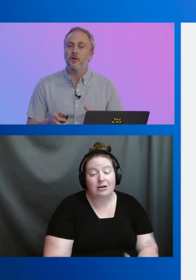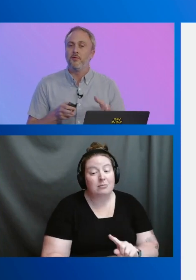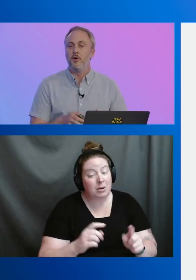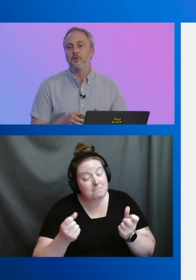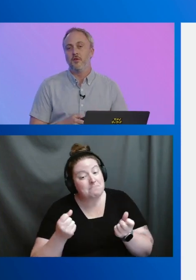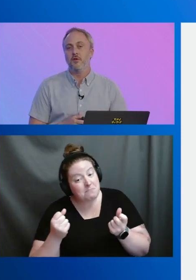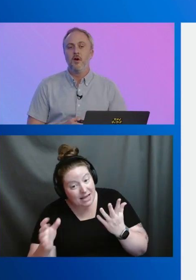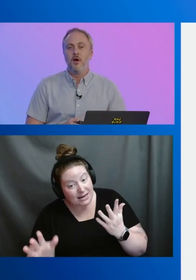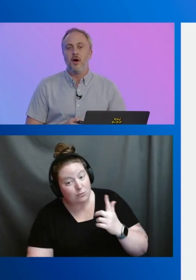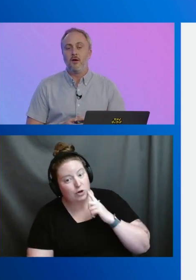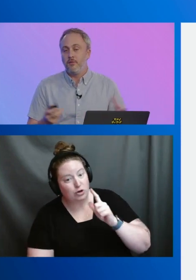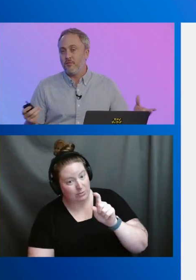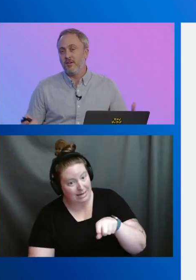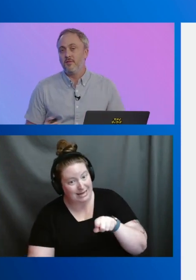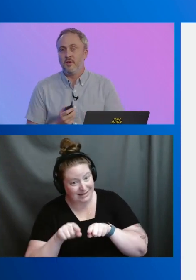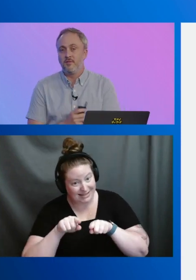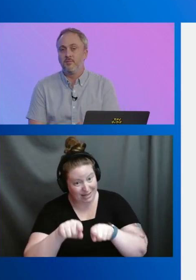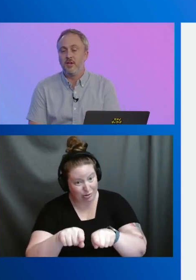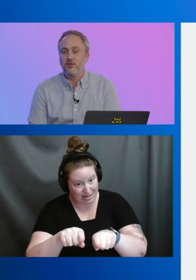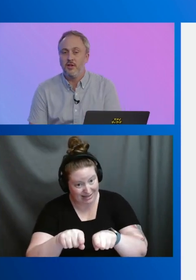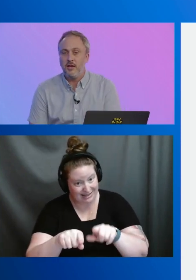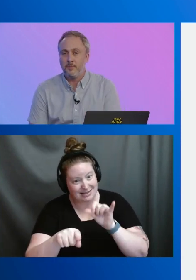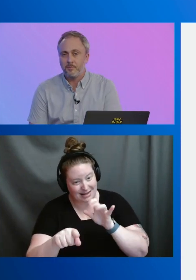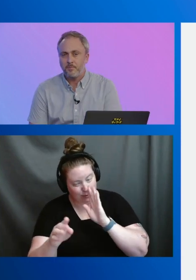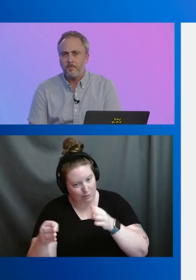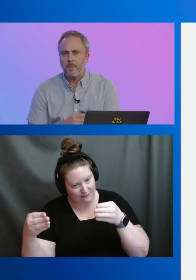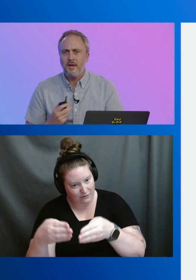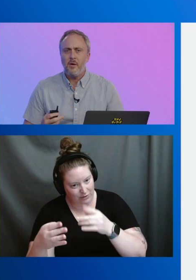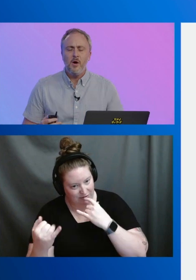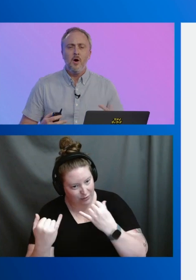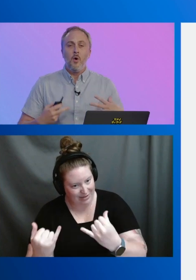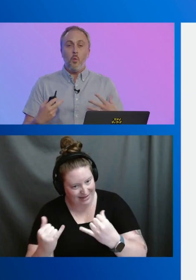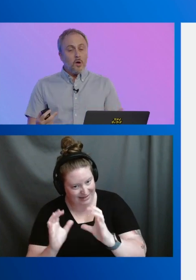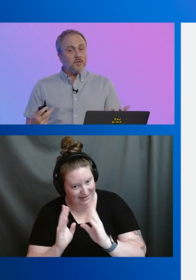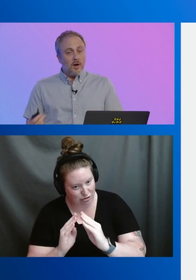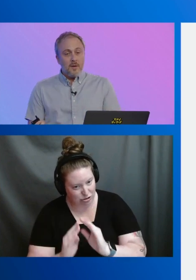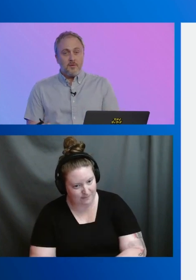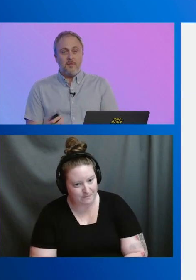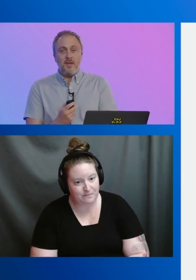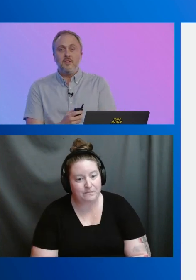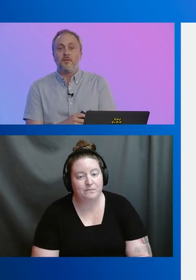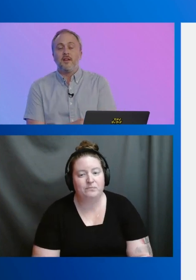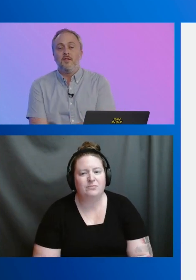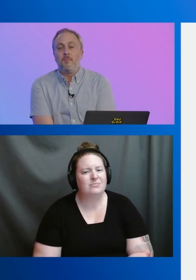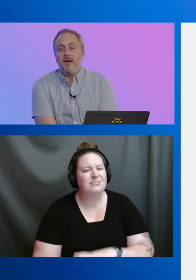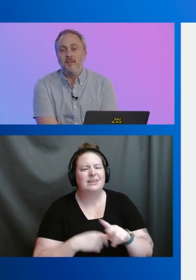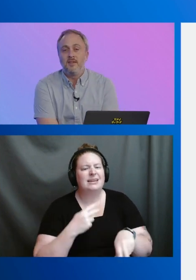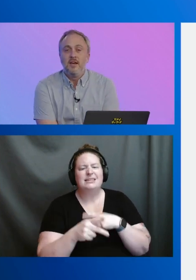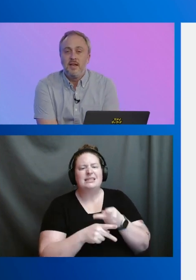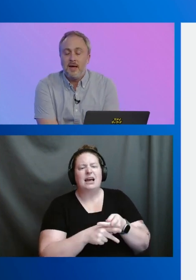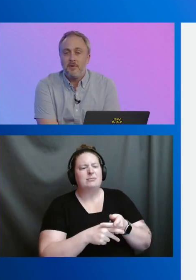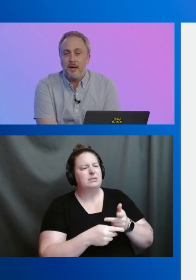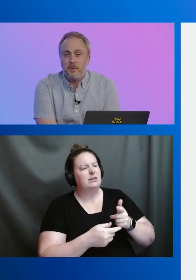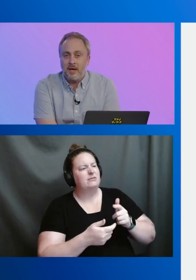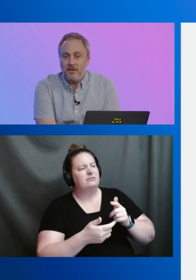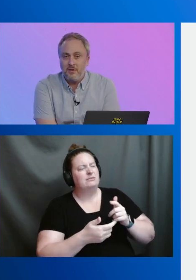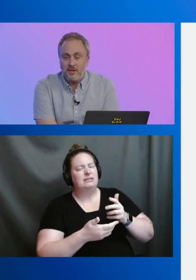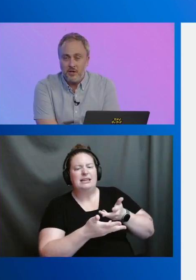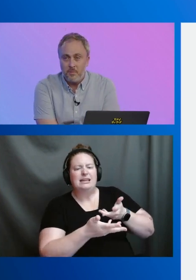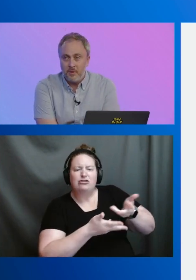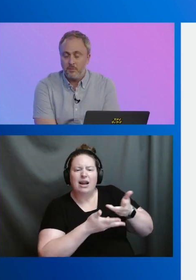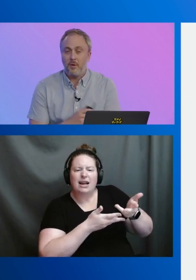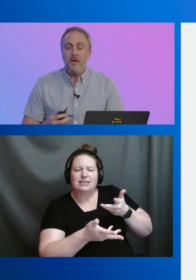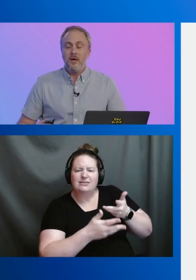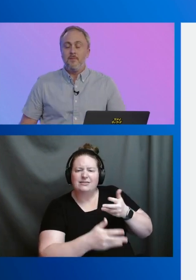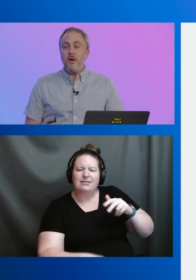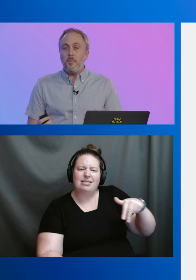that's what we're going to focus on for the rest of this session here. Now, what types of interactive-based Lambda applications can